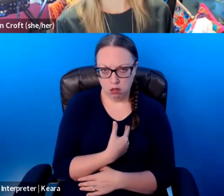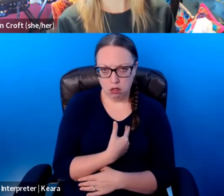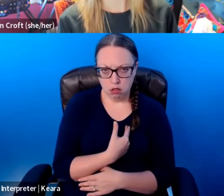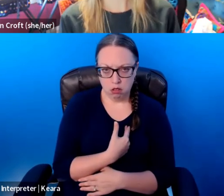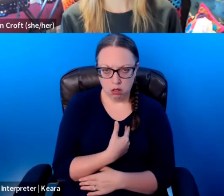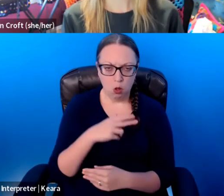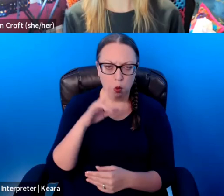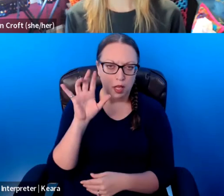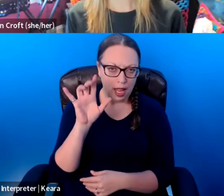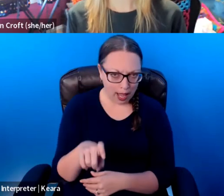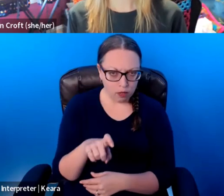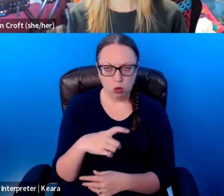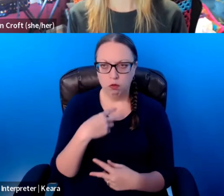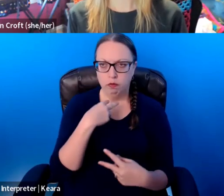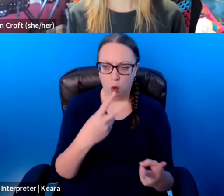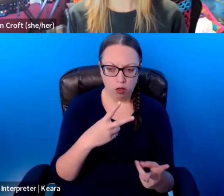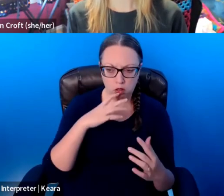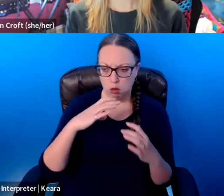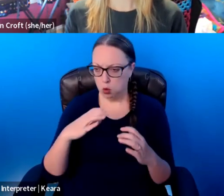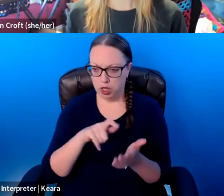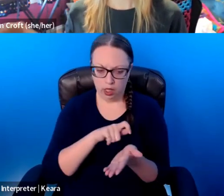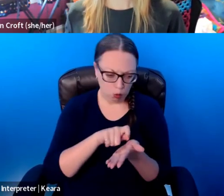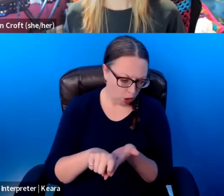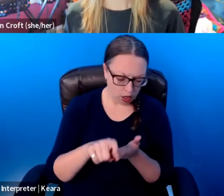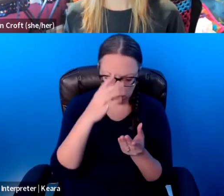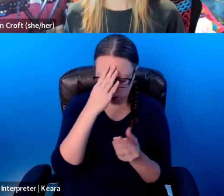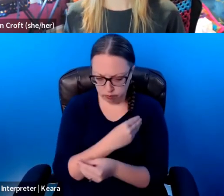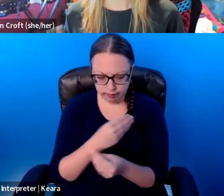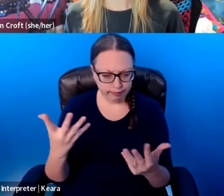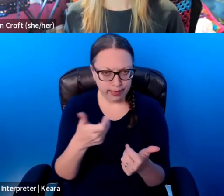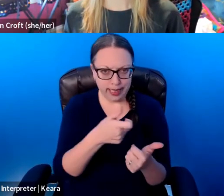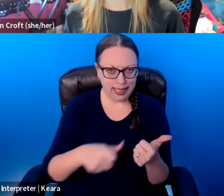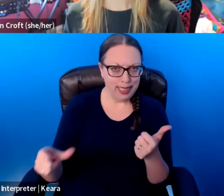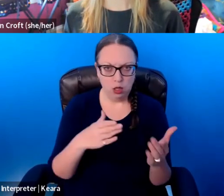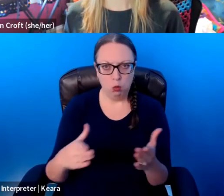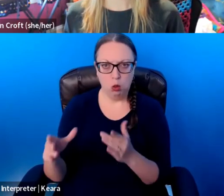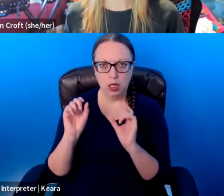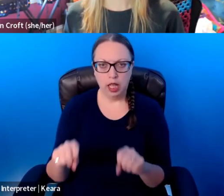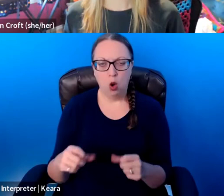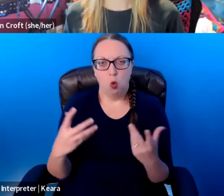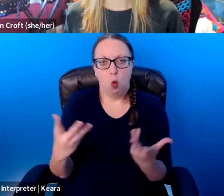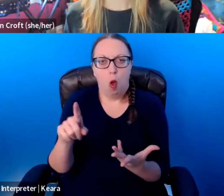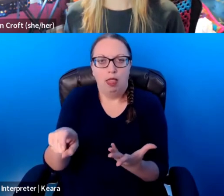to voice, to paper, to communicate any way we can what the needs are,